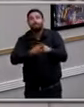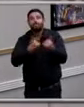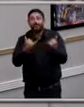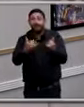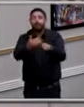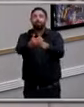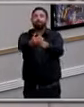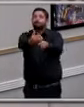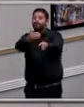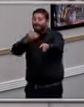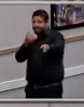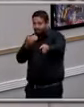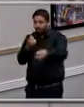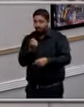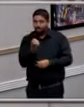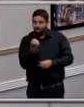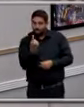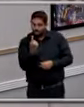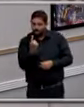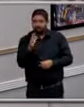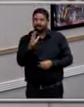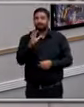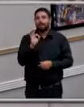than 11:59 p.m.